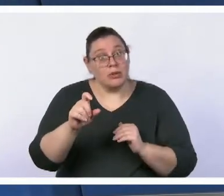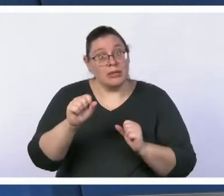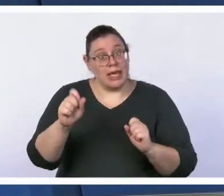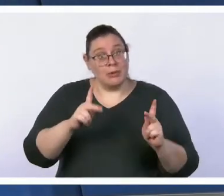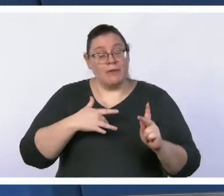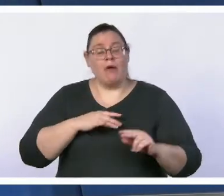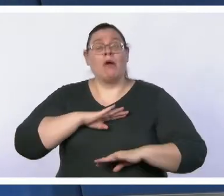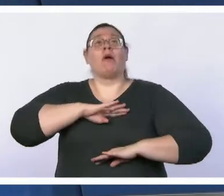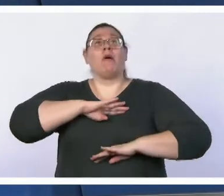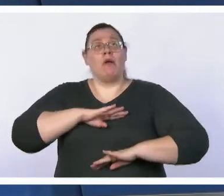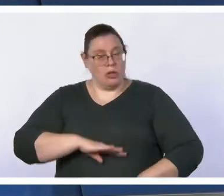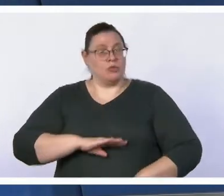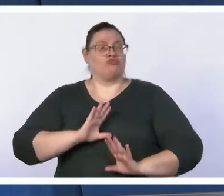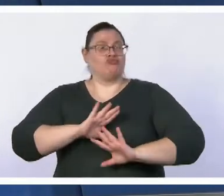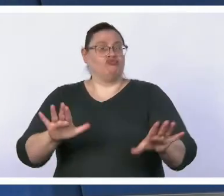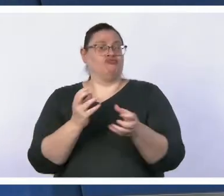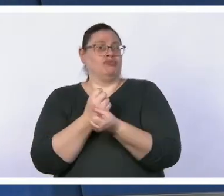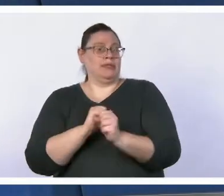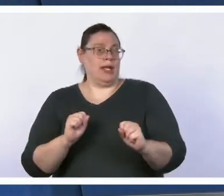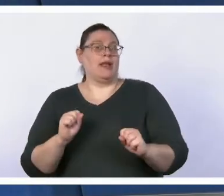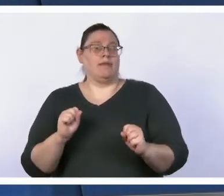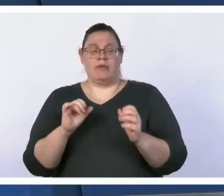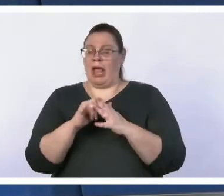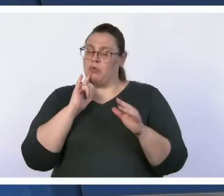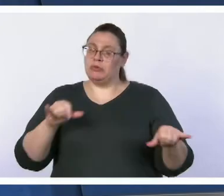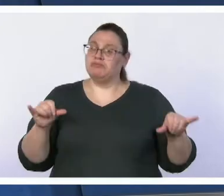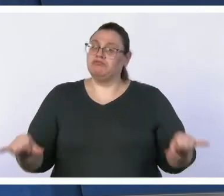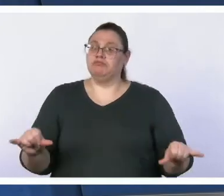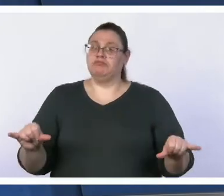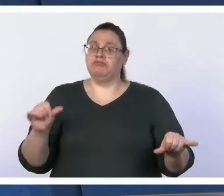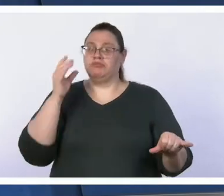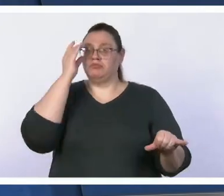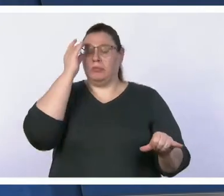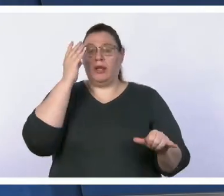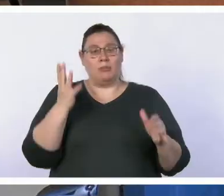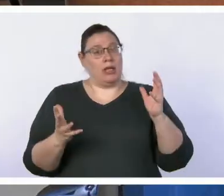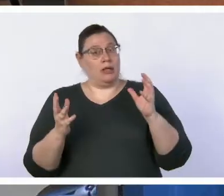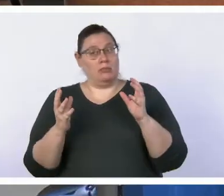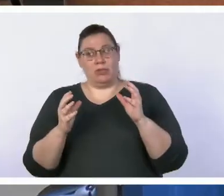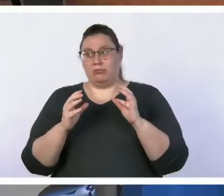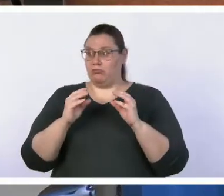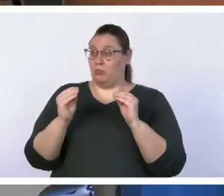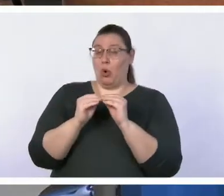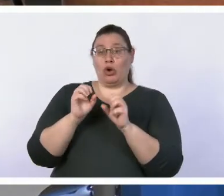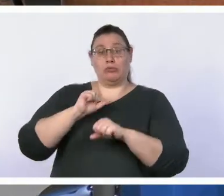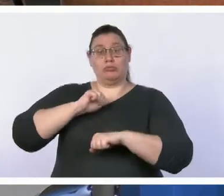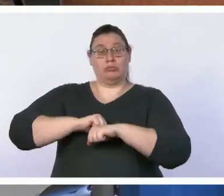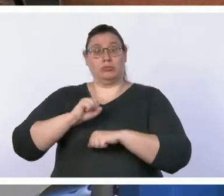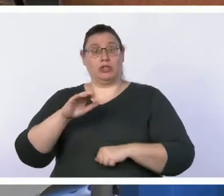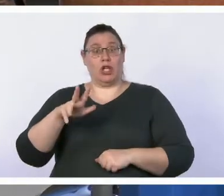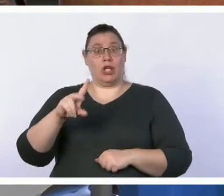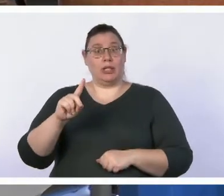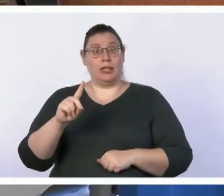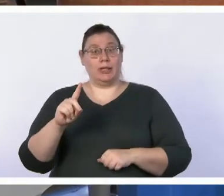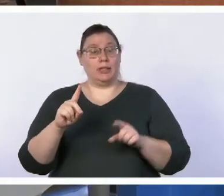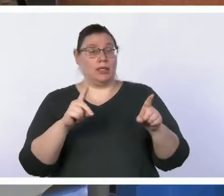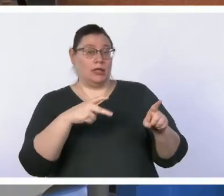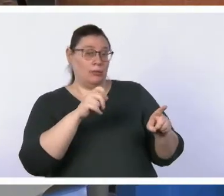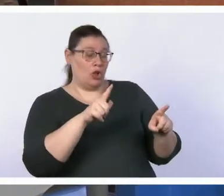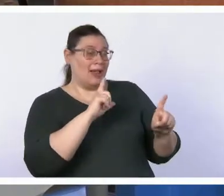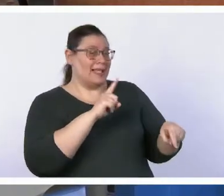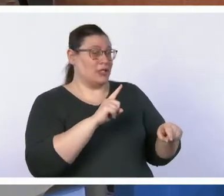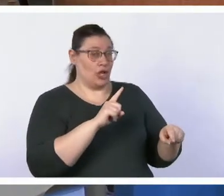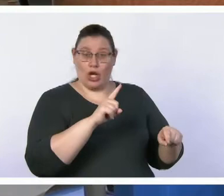assured that that's going to be as is, if not more solid? So no budget is ever exactly set